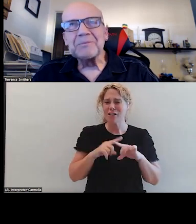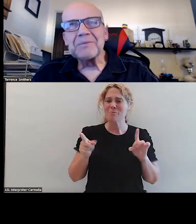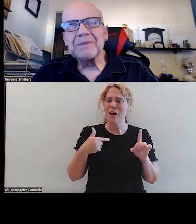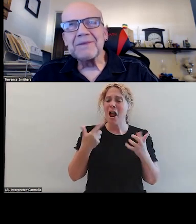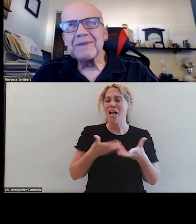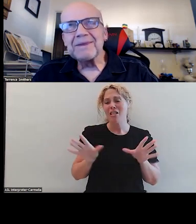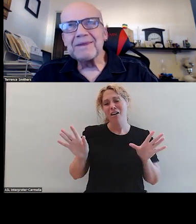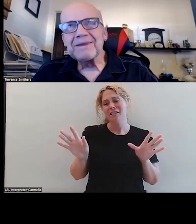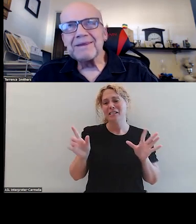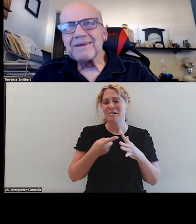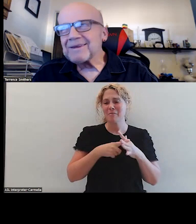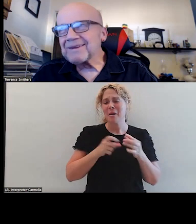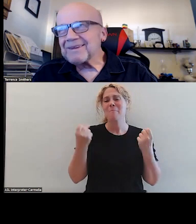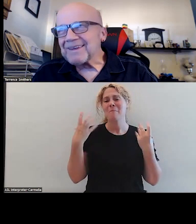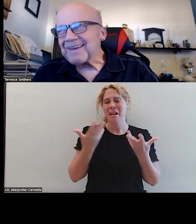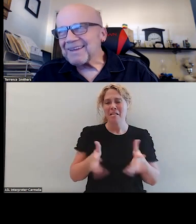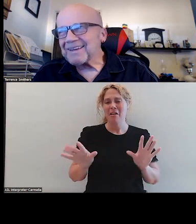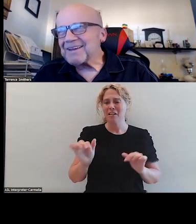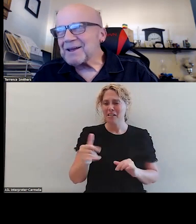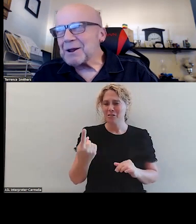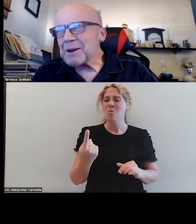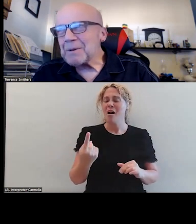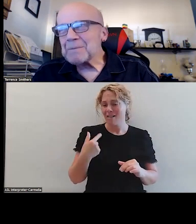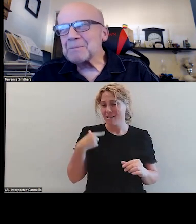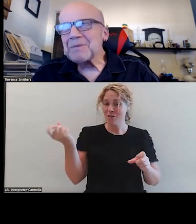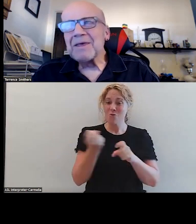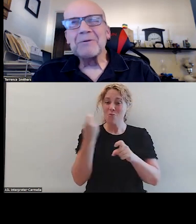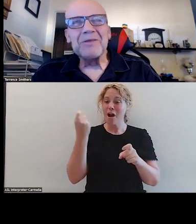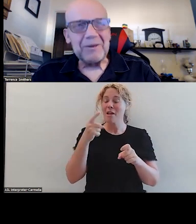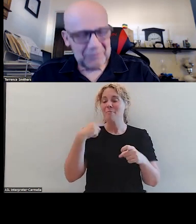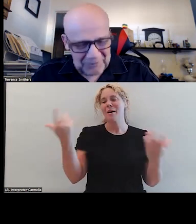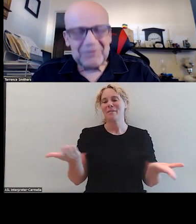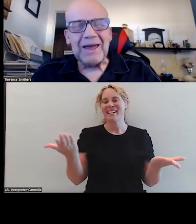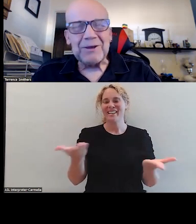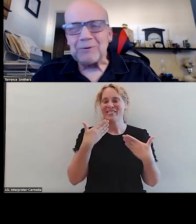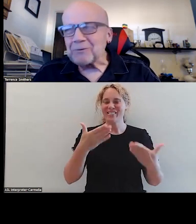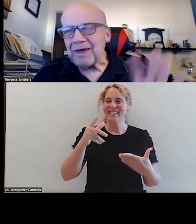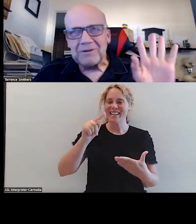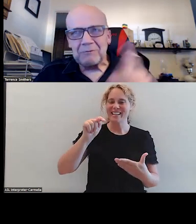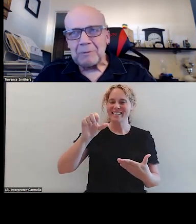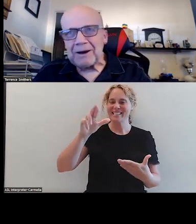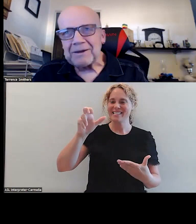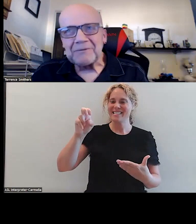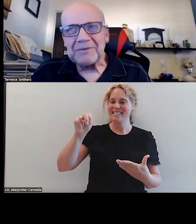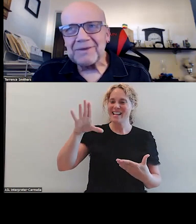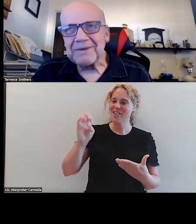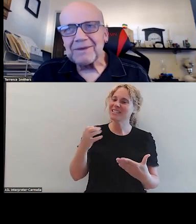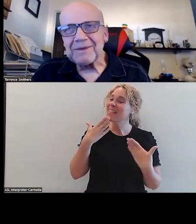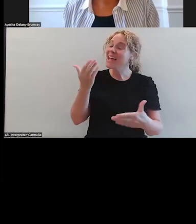prep. Many of us lost this one. You won by being here. So thanks, Sharon. Thank you. Thanks,